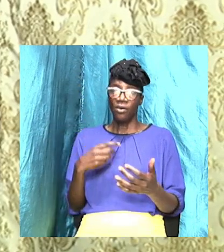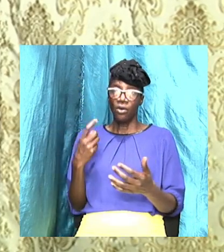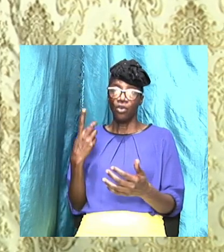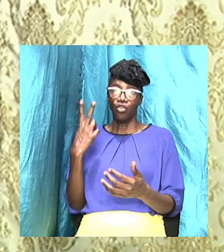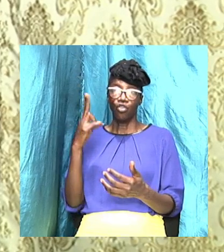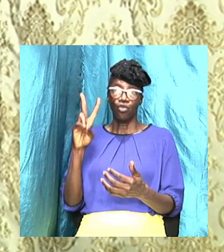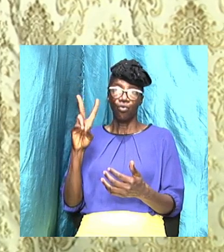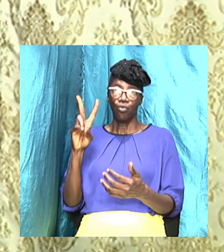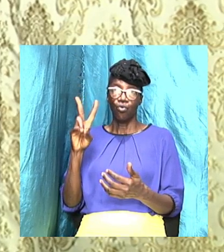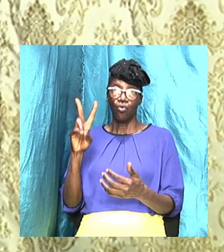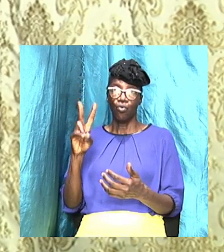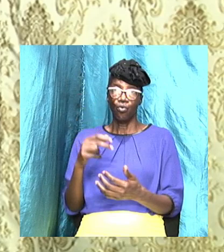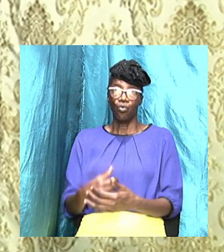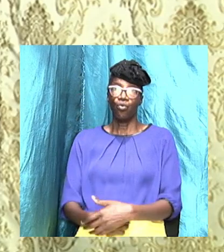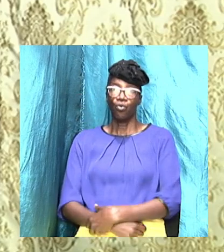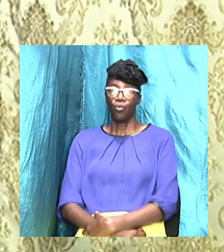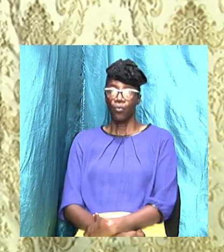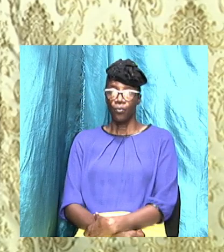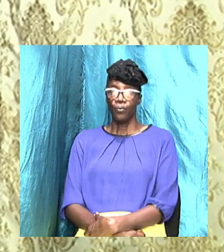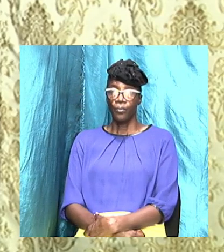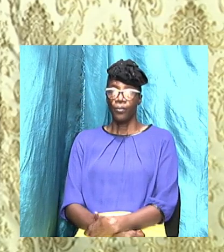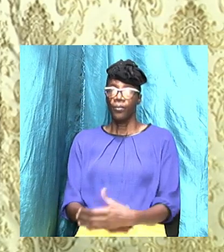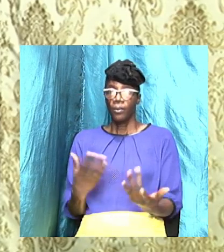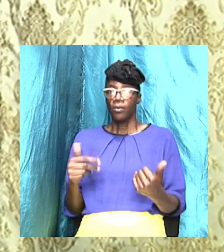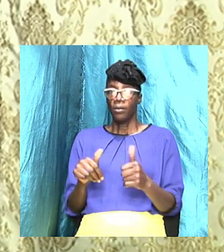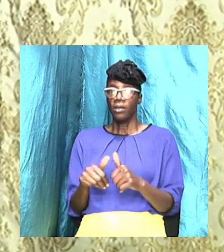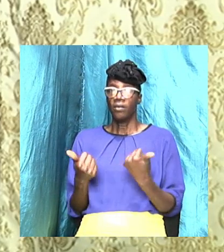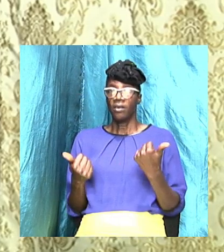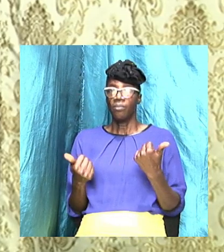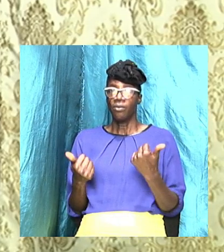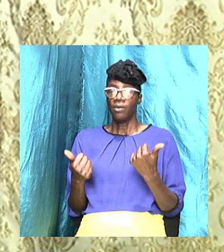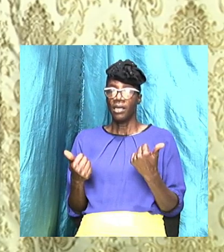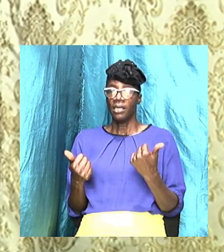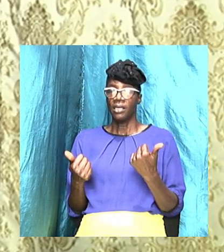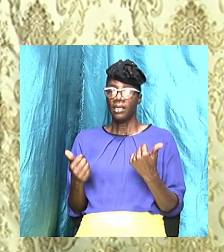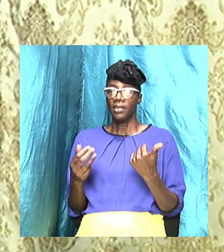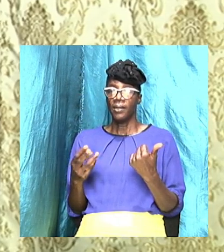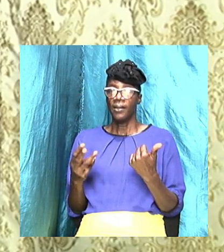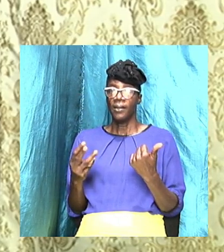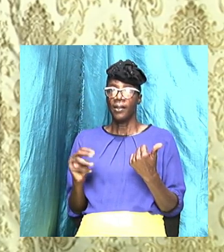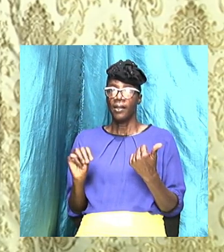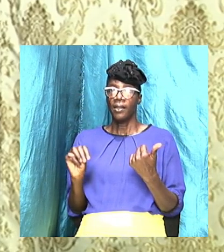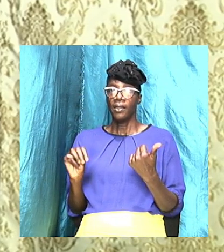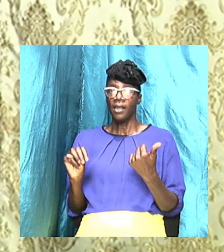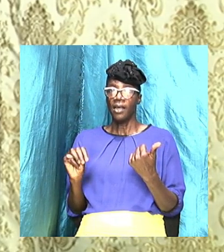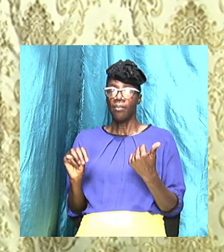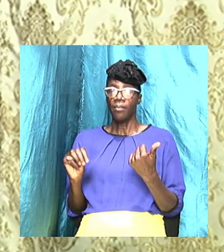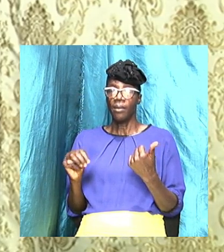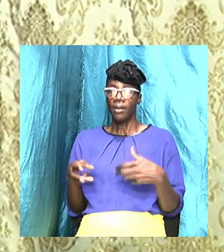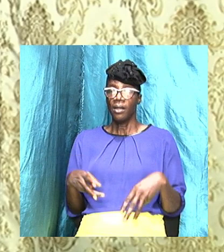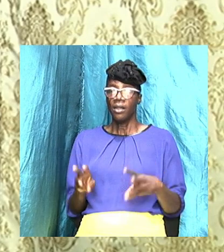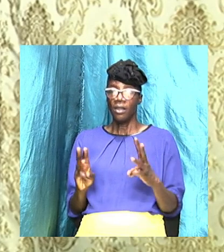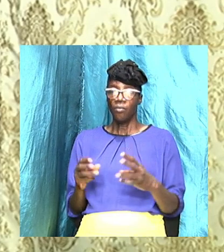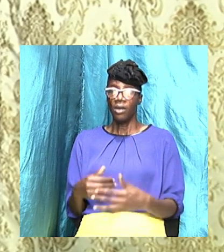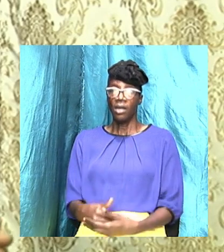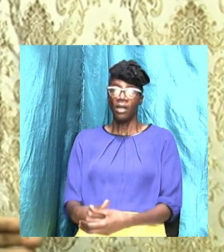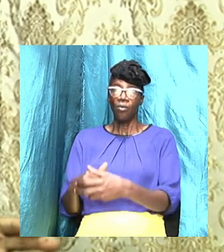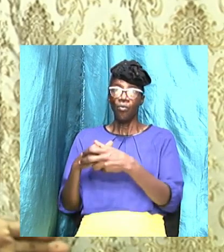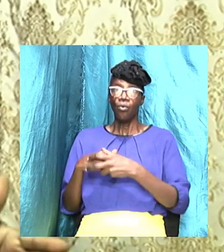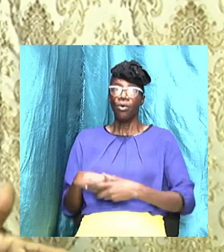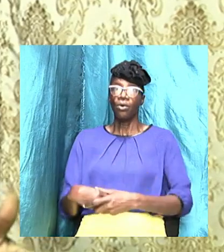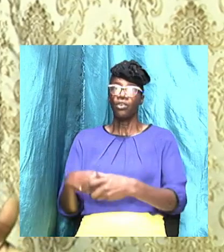So he wanted to separate them. And then he said, the way you worship, so